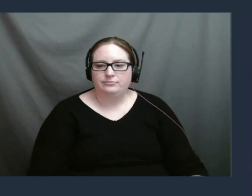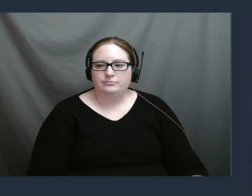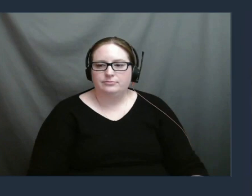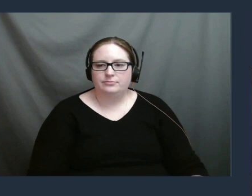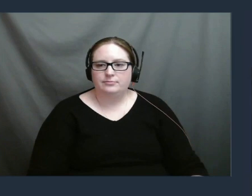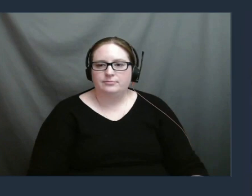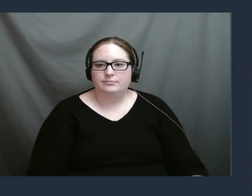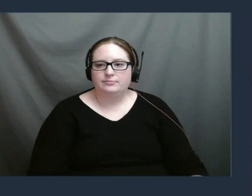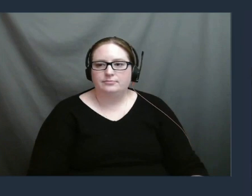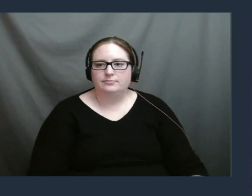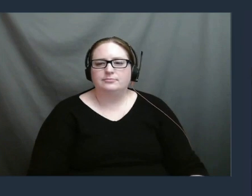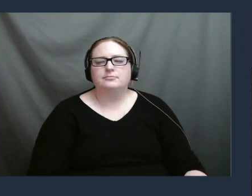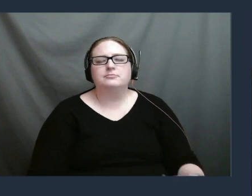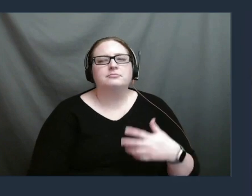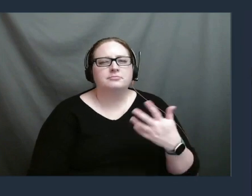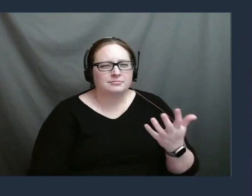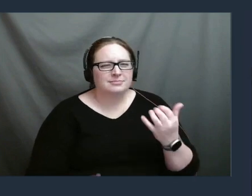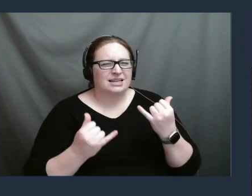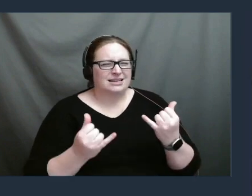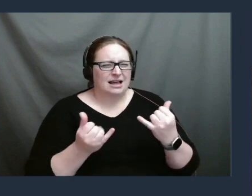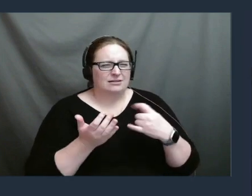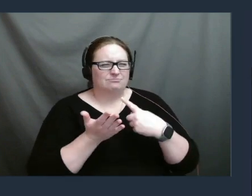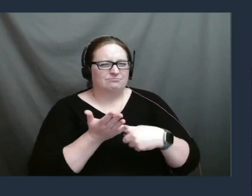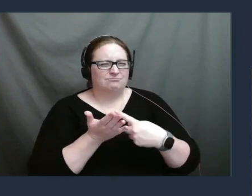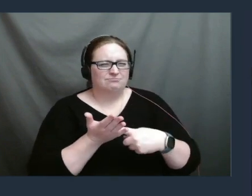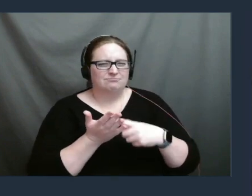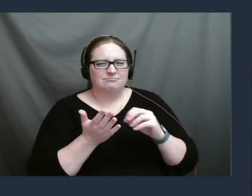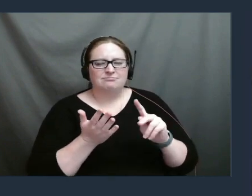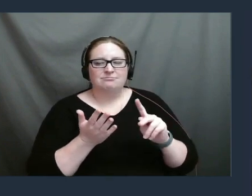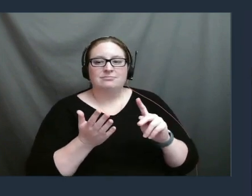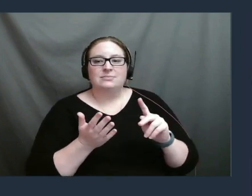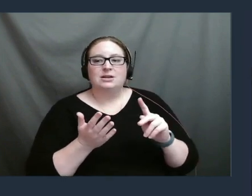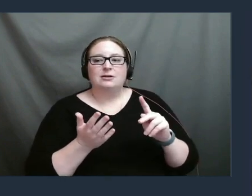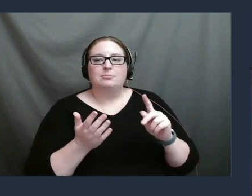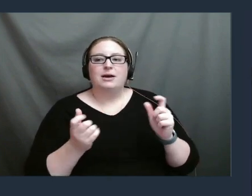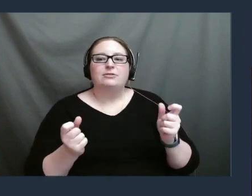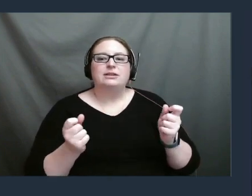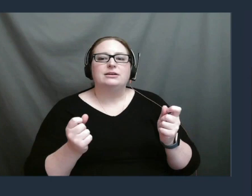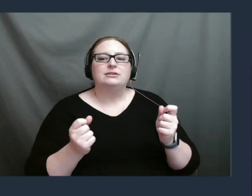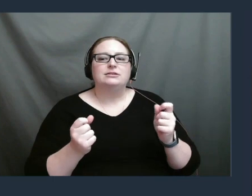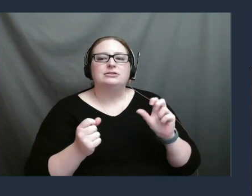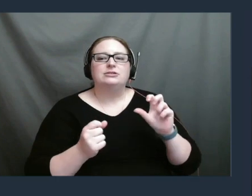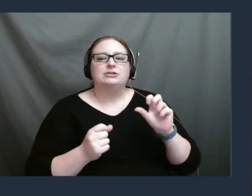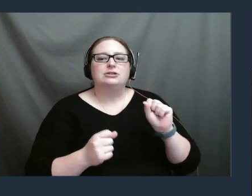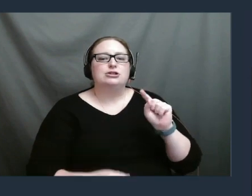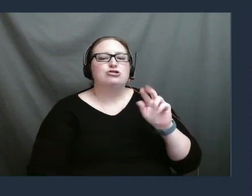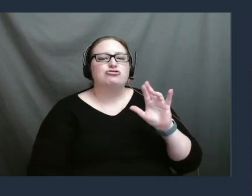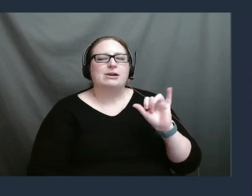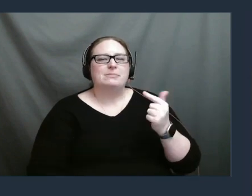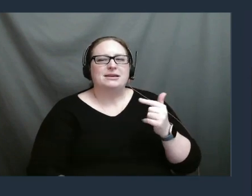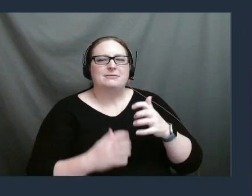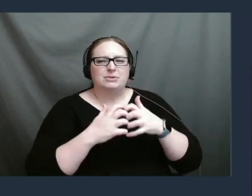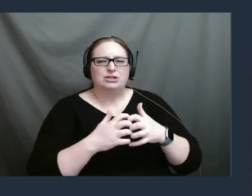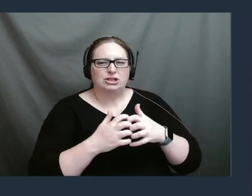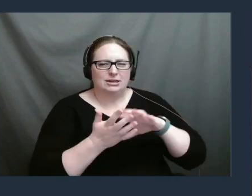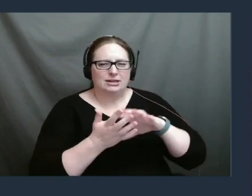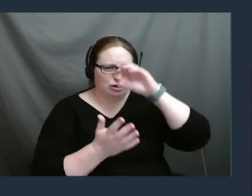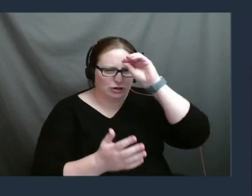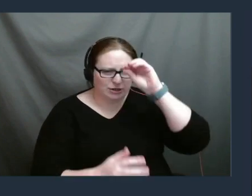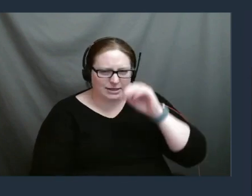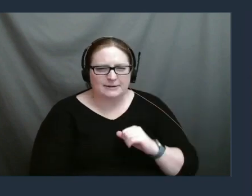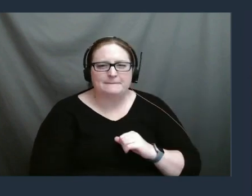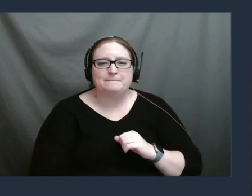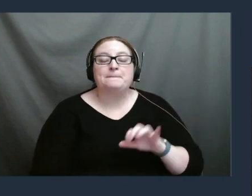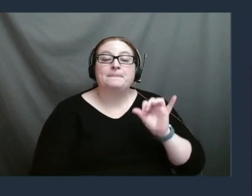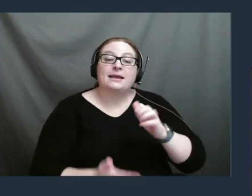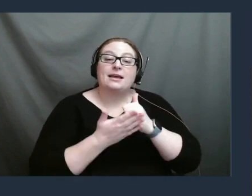Let's switch gears and talk a little bit more about the advanced stream processing use cases. Streaming machine learning inference help you make